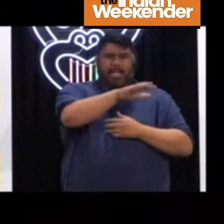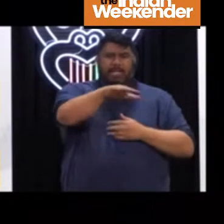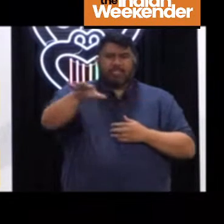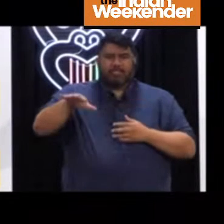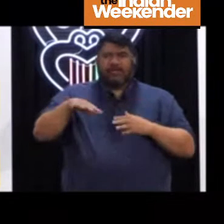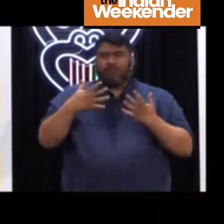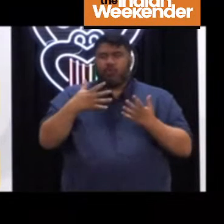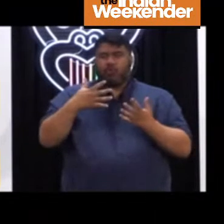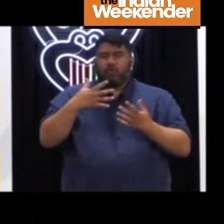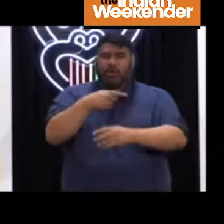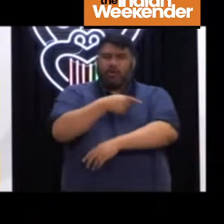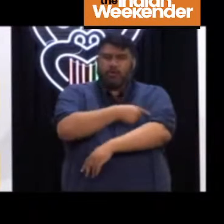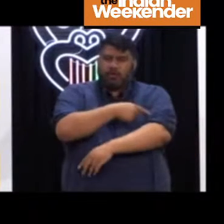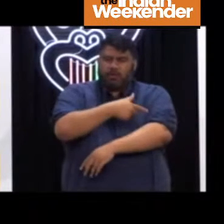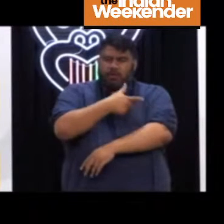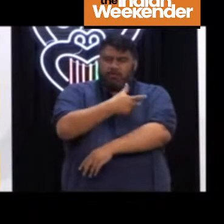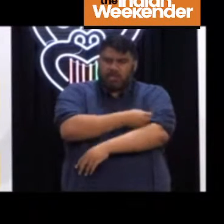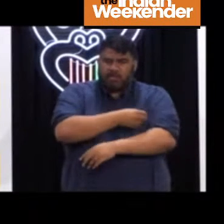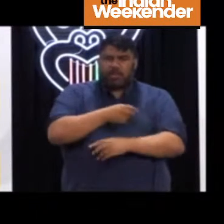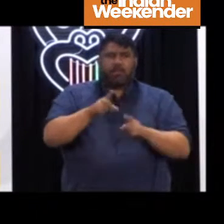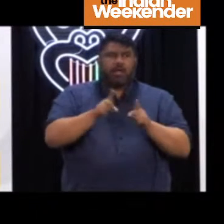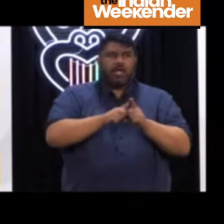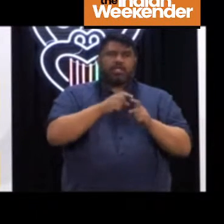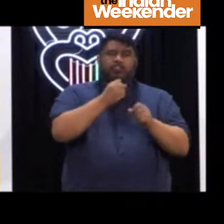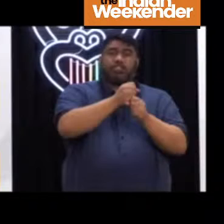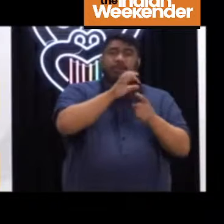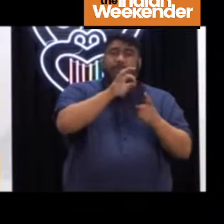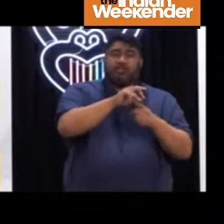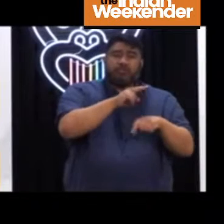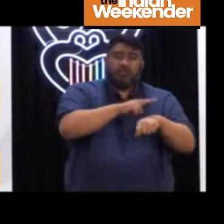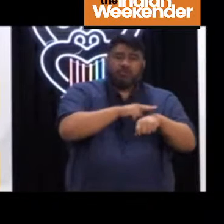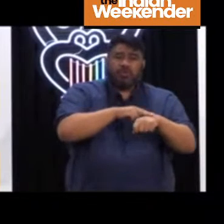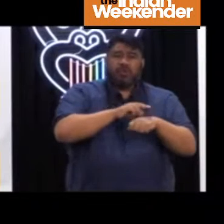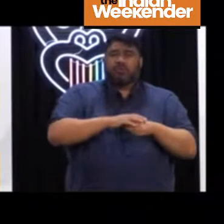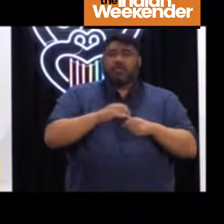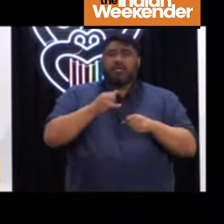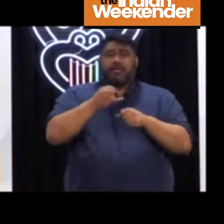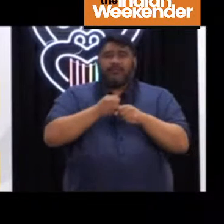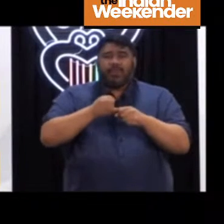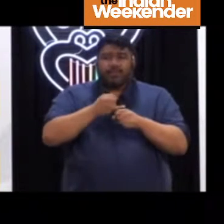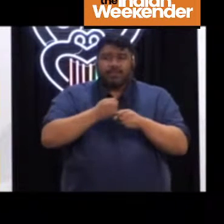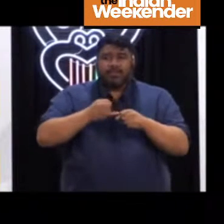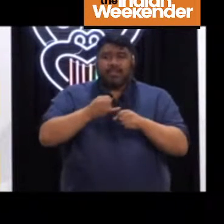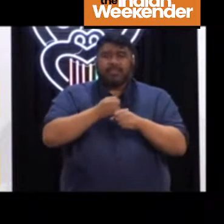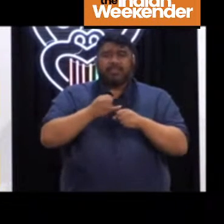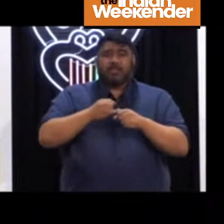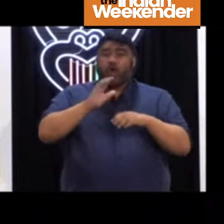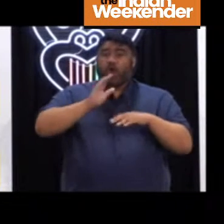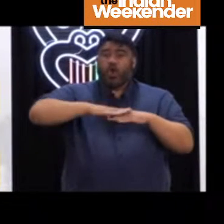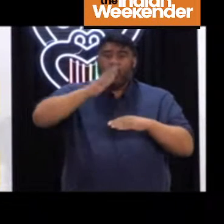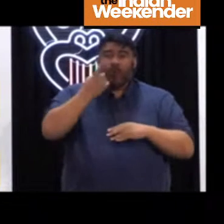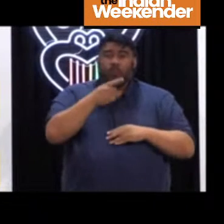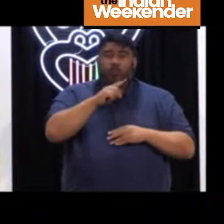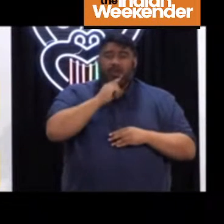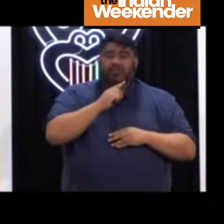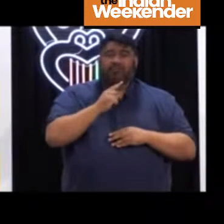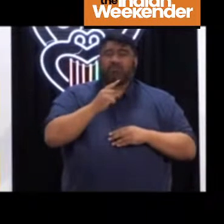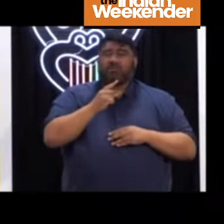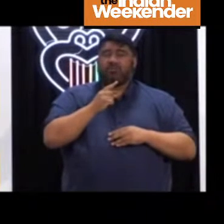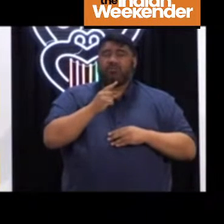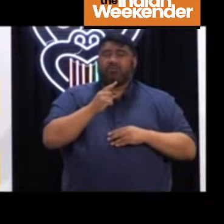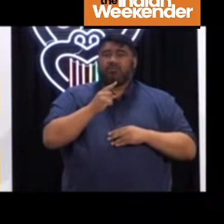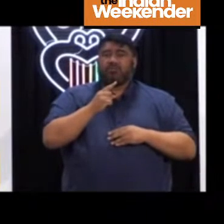GP. More GP clinics and pharmacies are coming online every day. There are now more than 100 GPs and 30 pharmacies